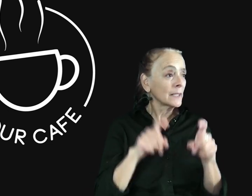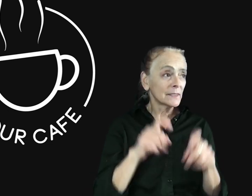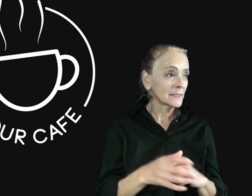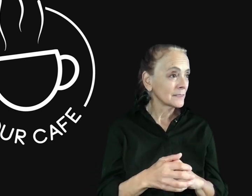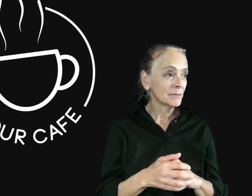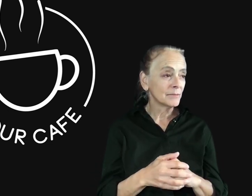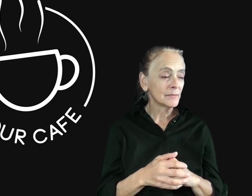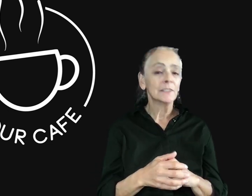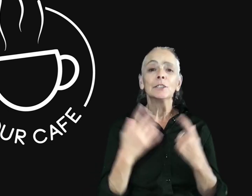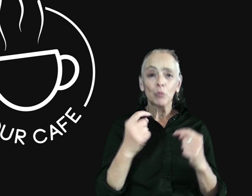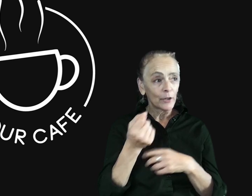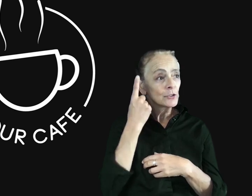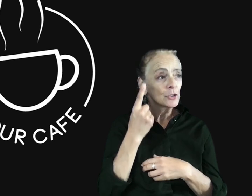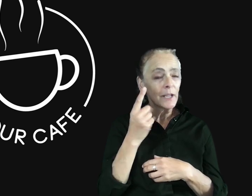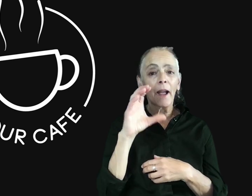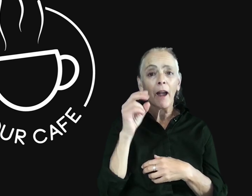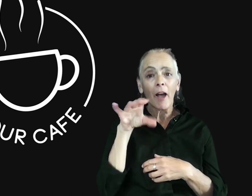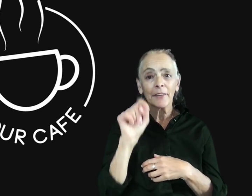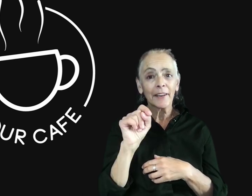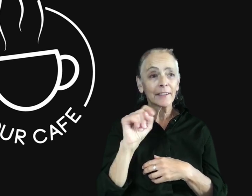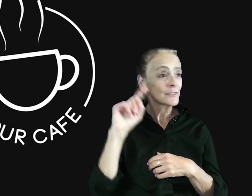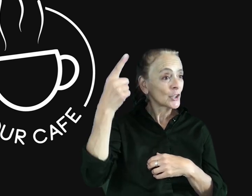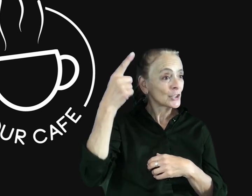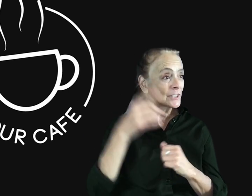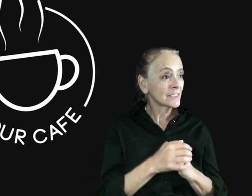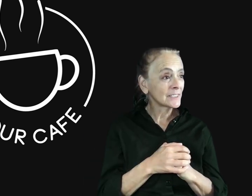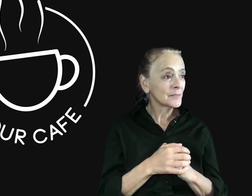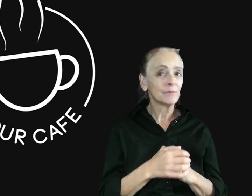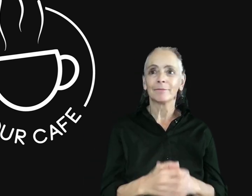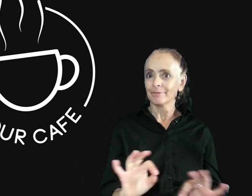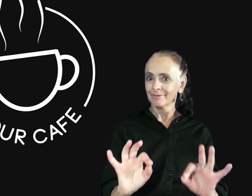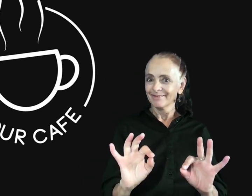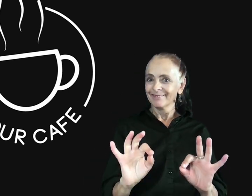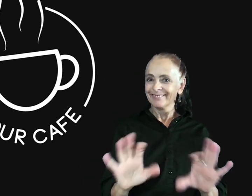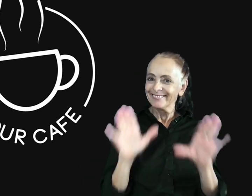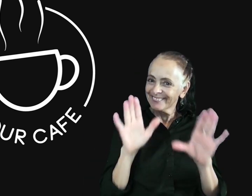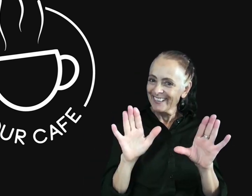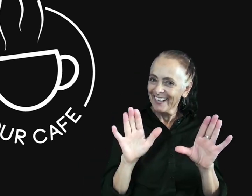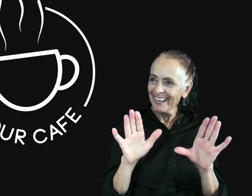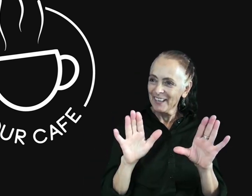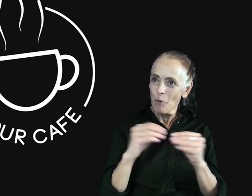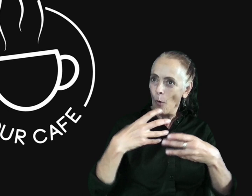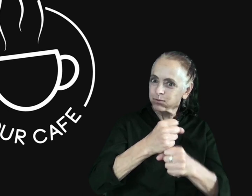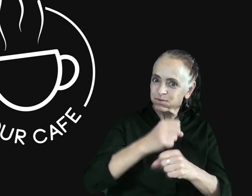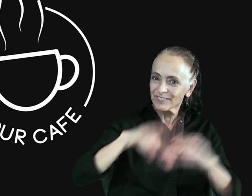first i think that's great that was like much shorter than i was expecting